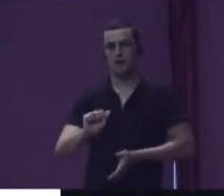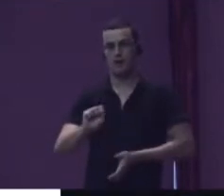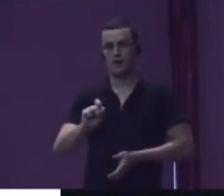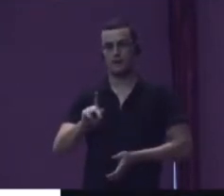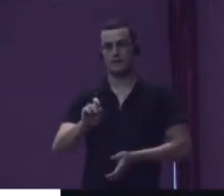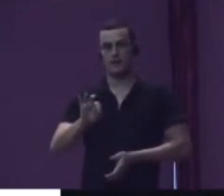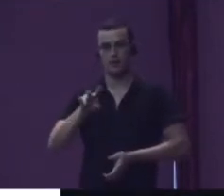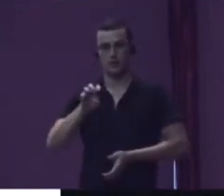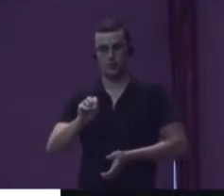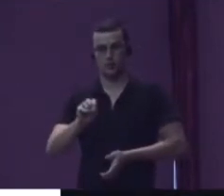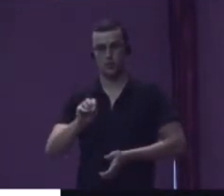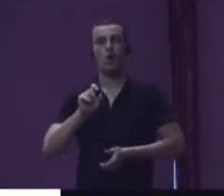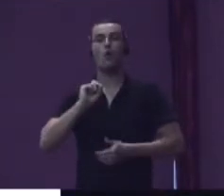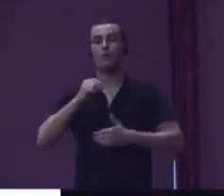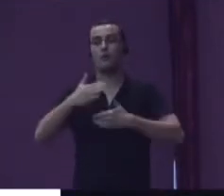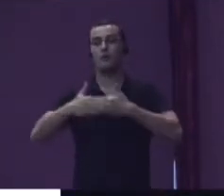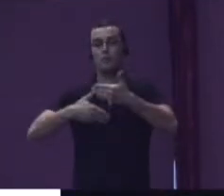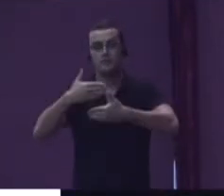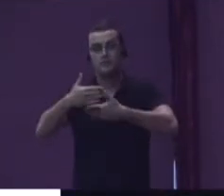Guatemala,